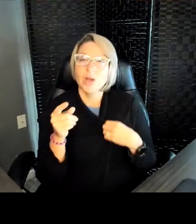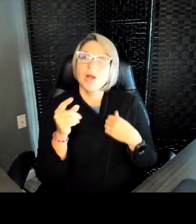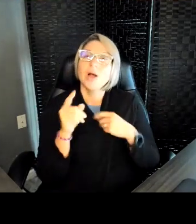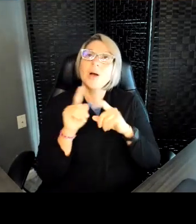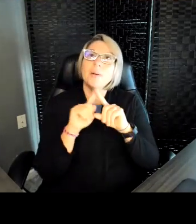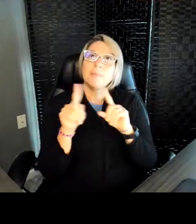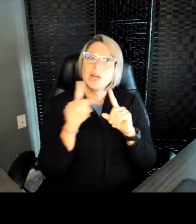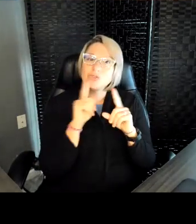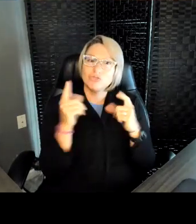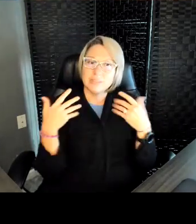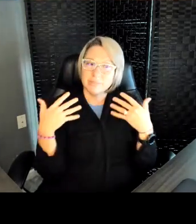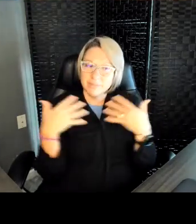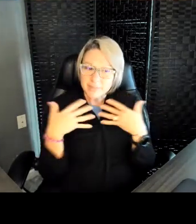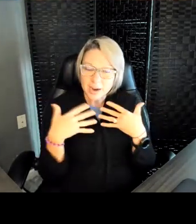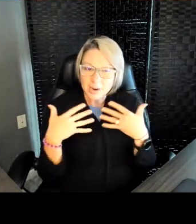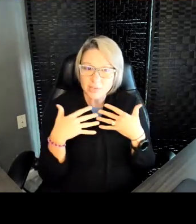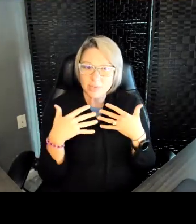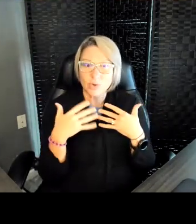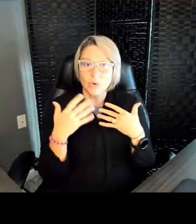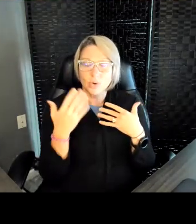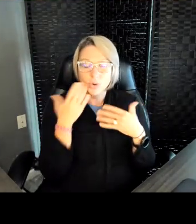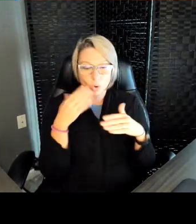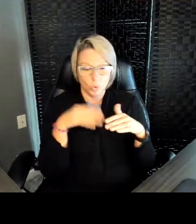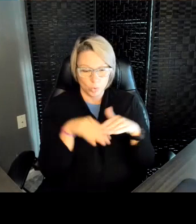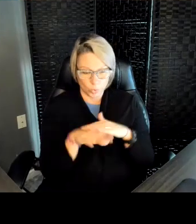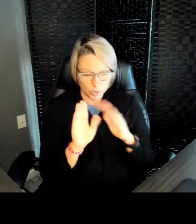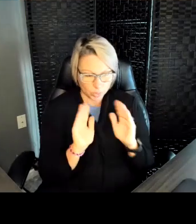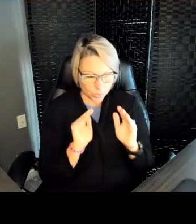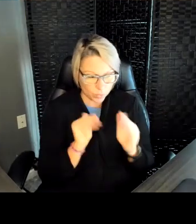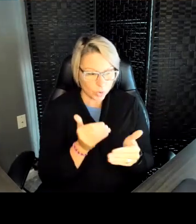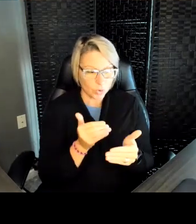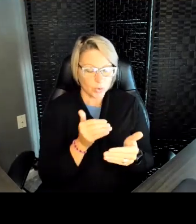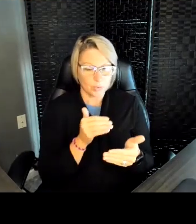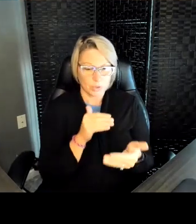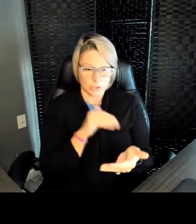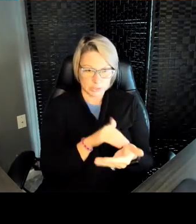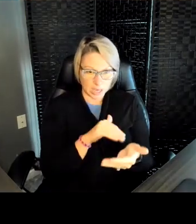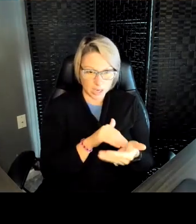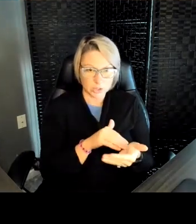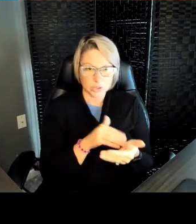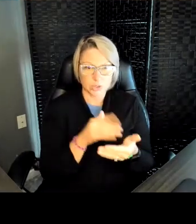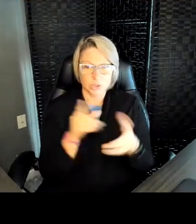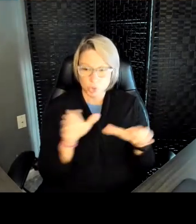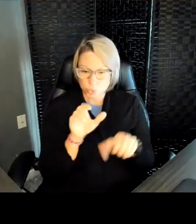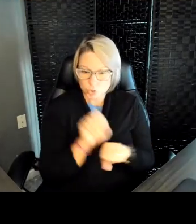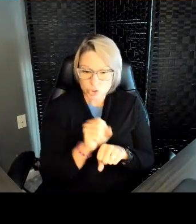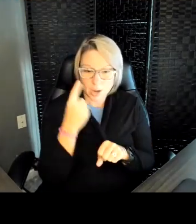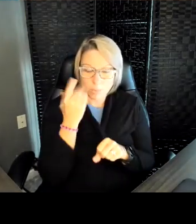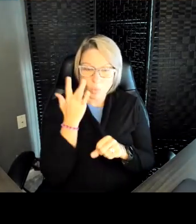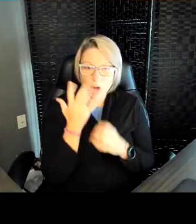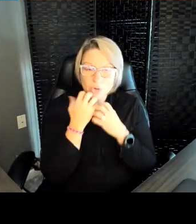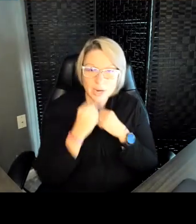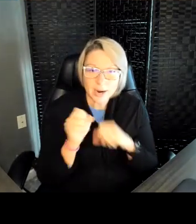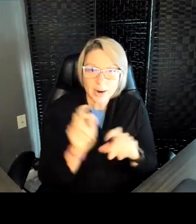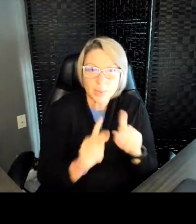fearful thing. If you go in the room, you're a physician, you're in the job because you care about people. You want them to like you. You want